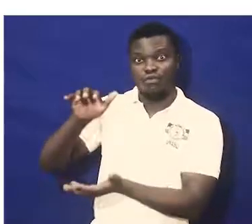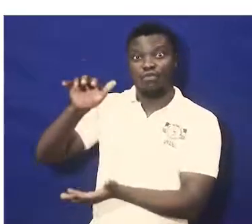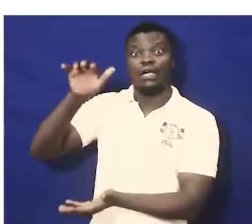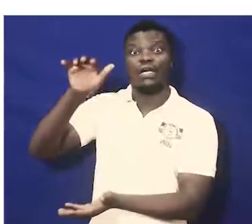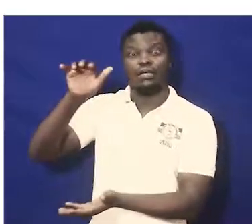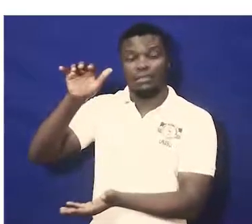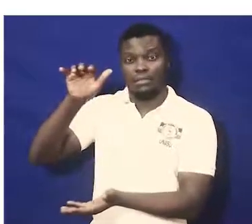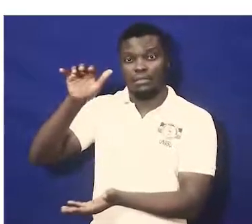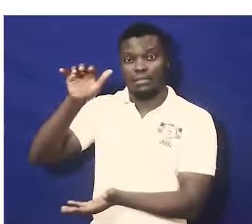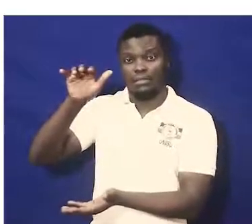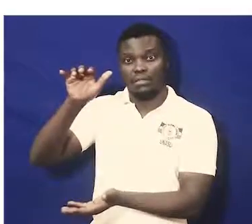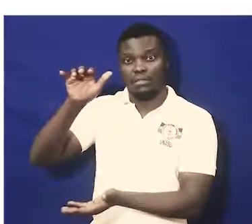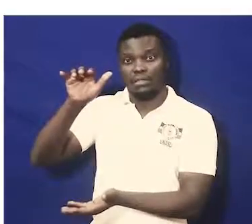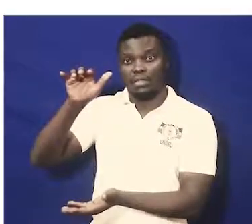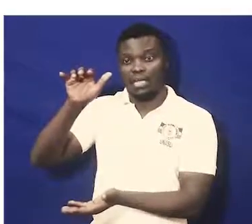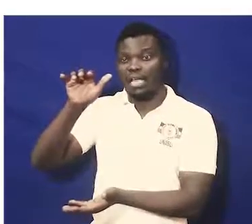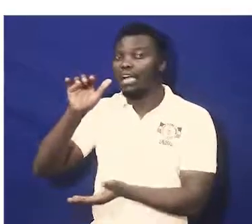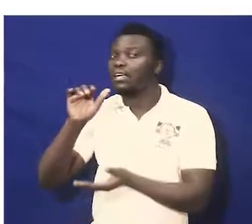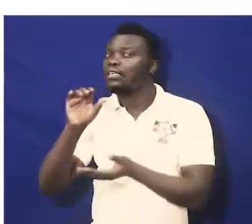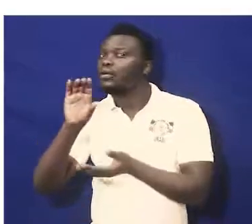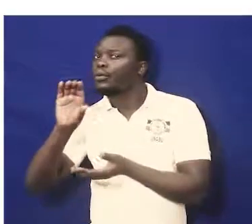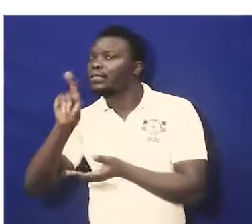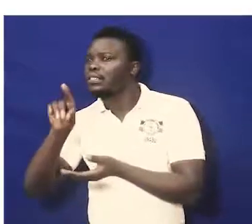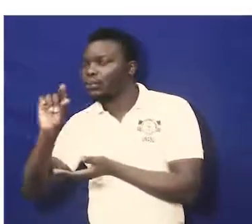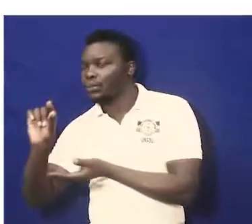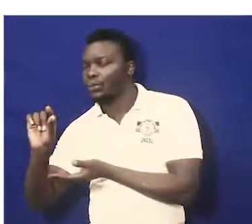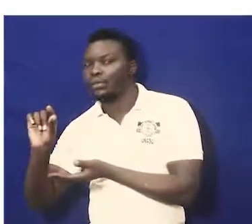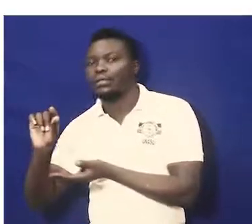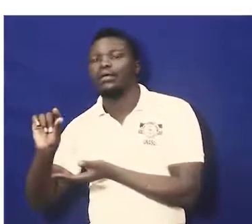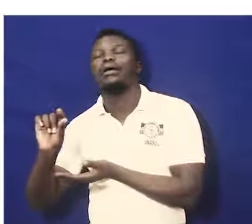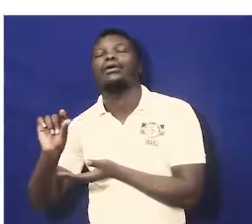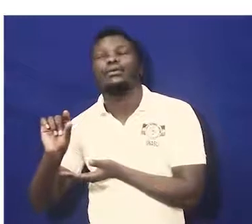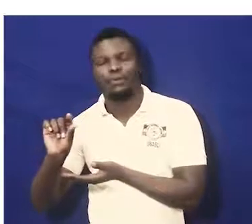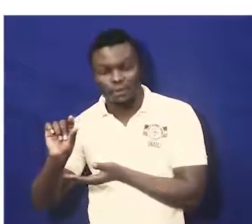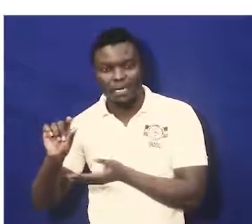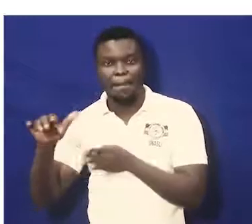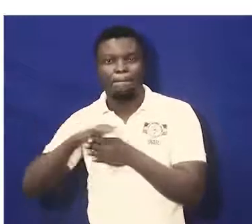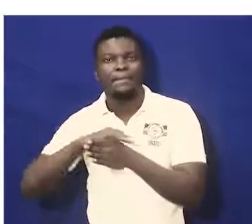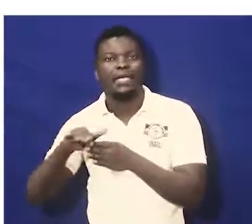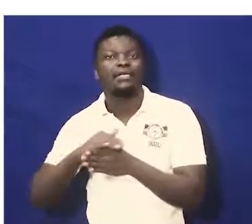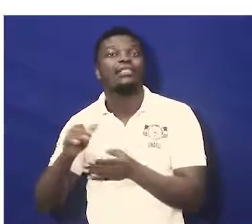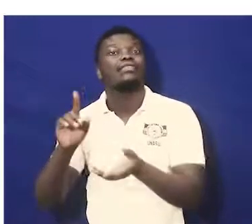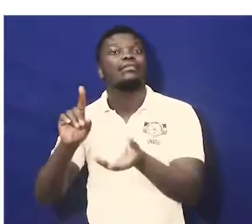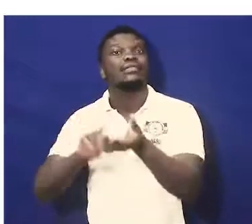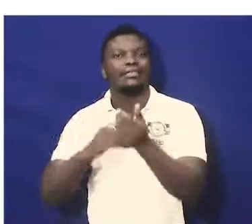price, then the business is making a profit.